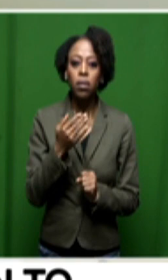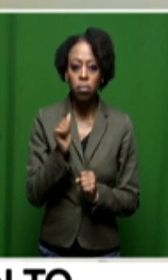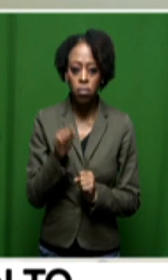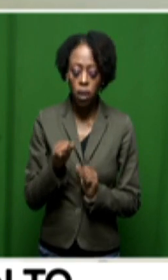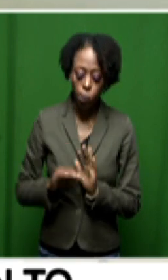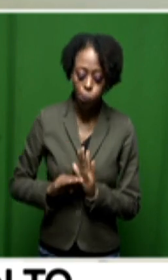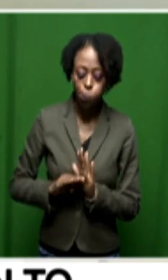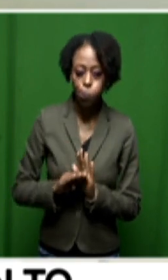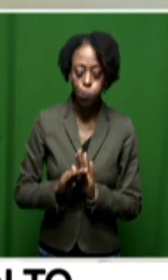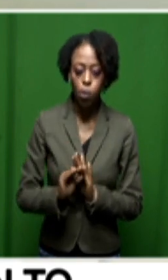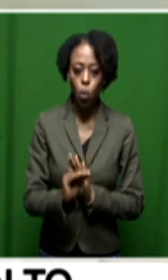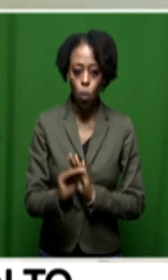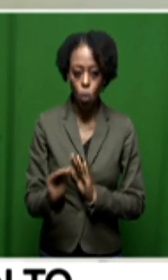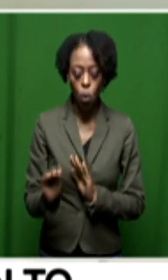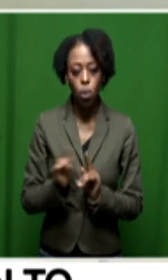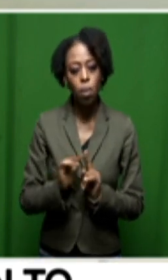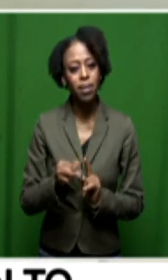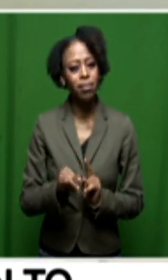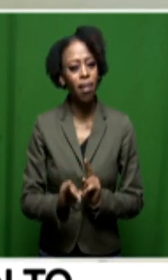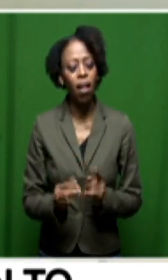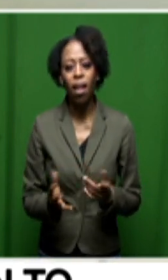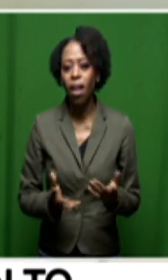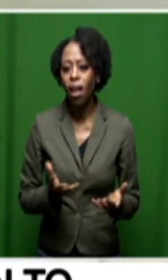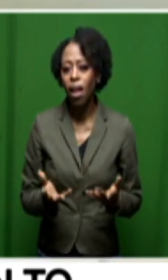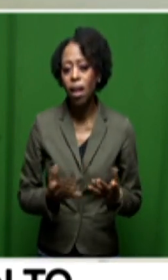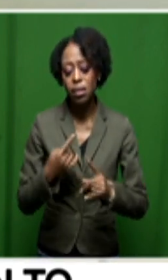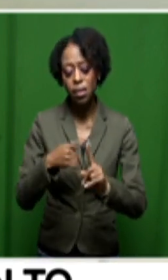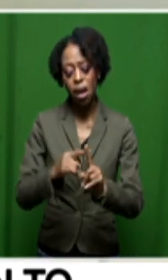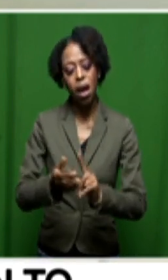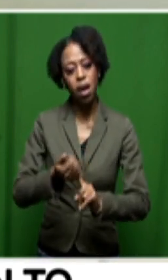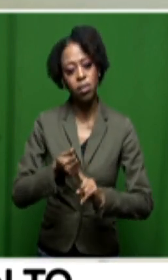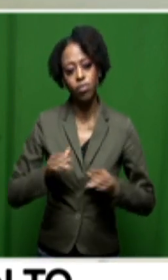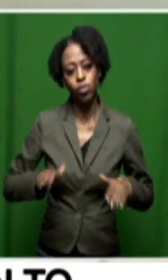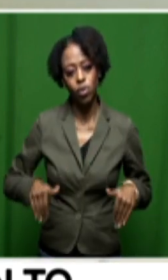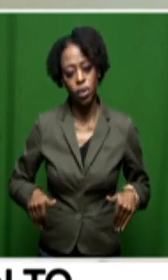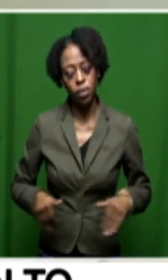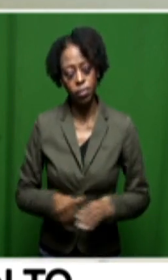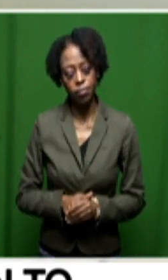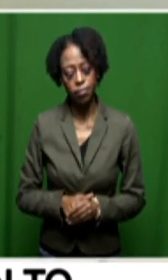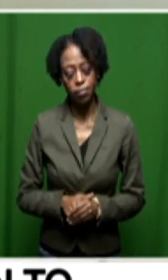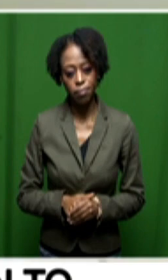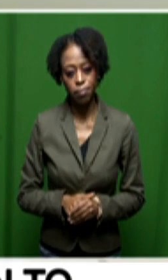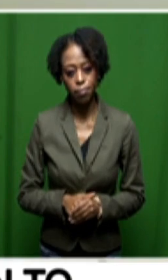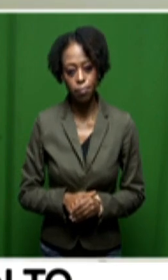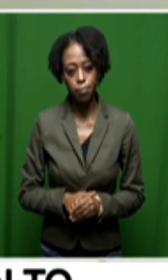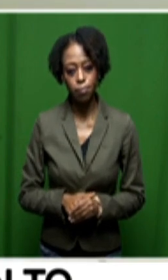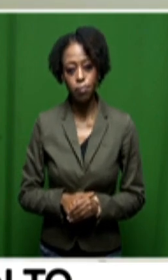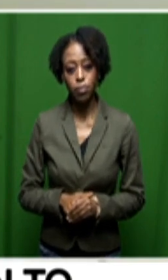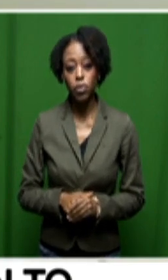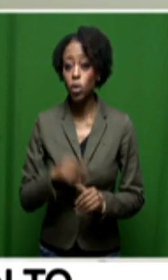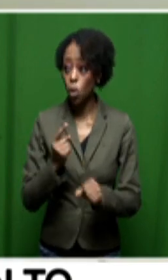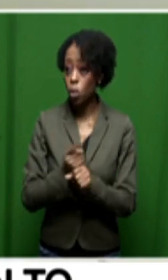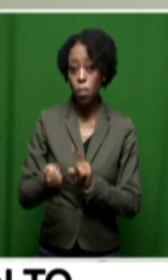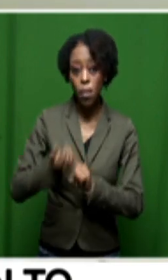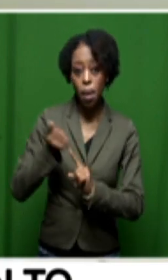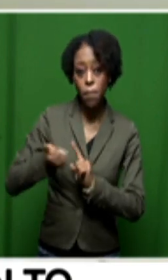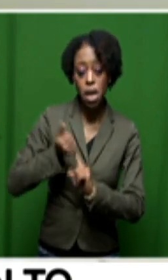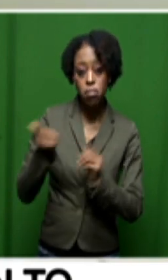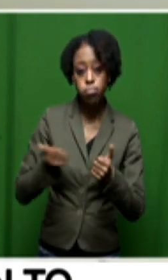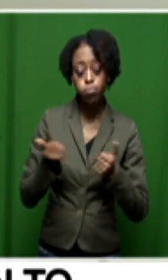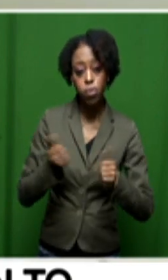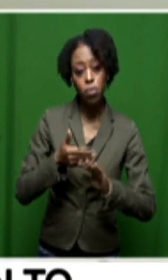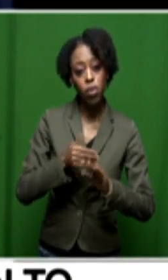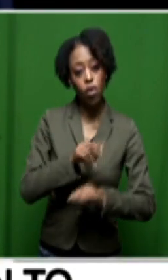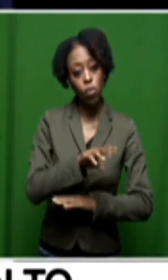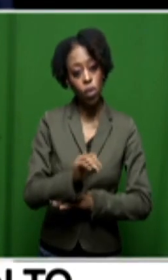slight increase, but still we are not at the target that we need to be. Were we always at that target? I mean, prior